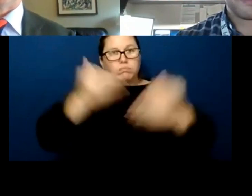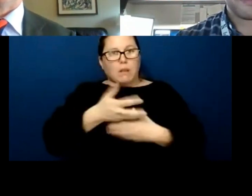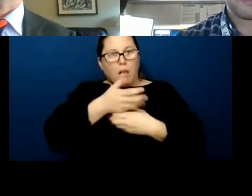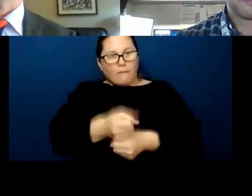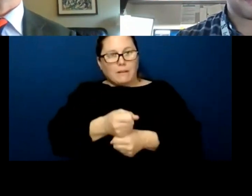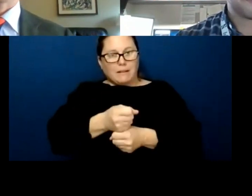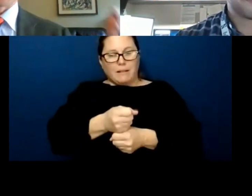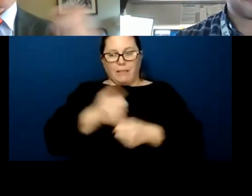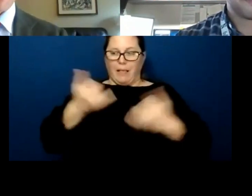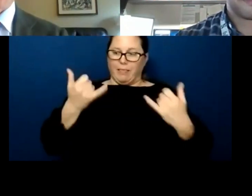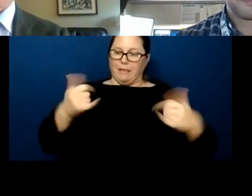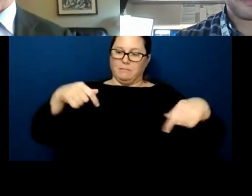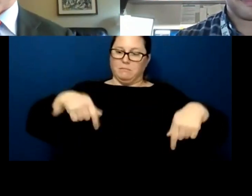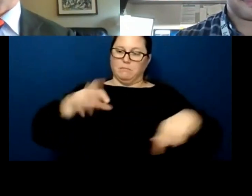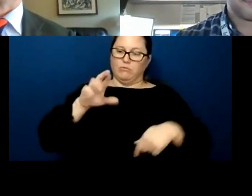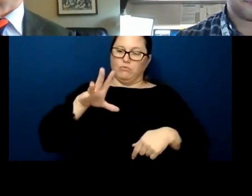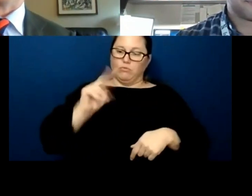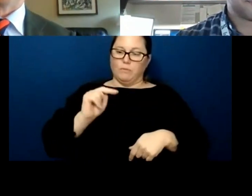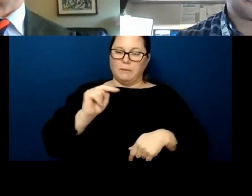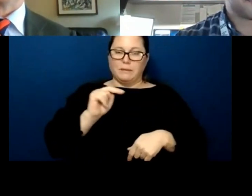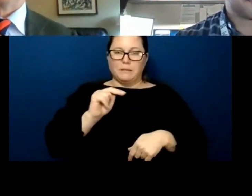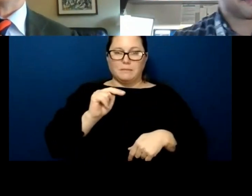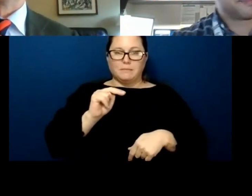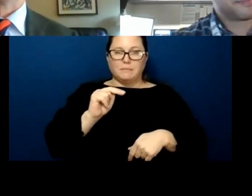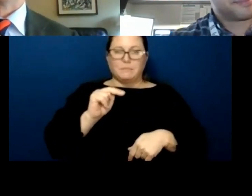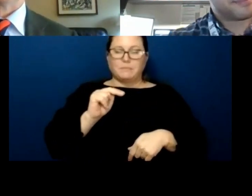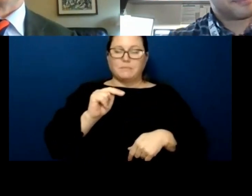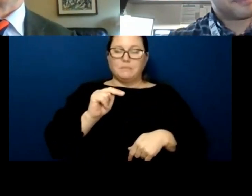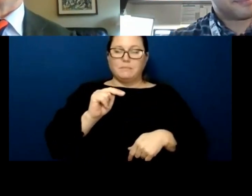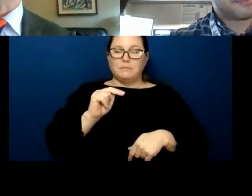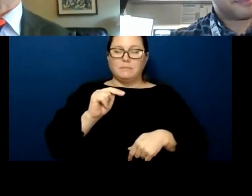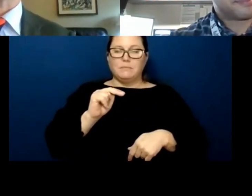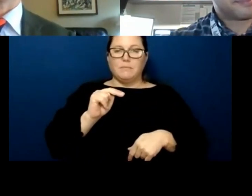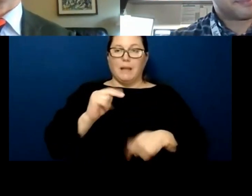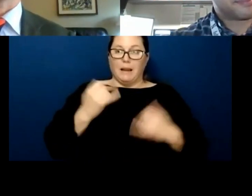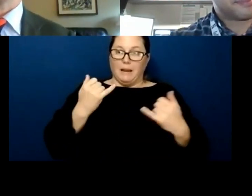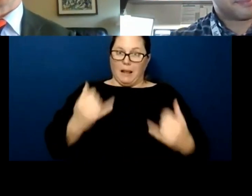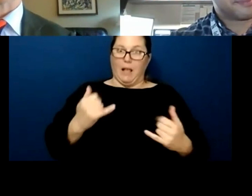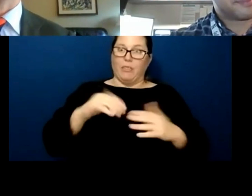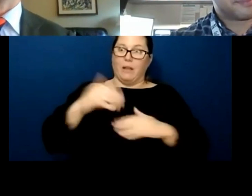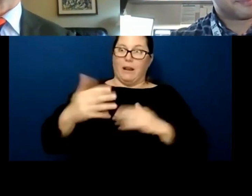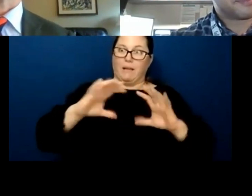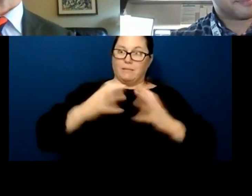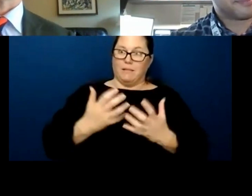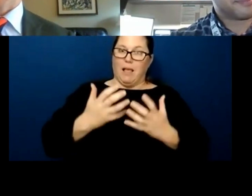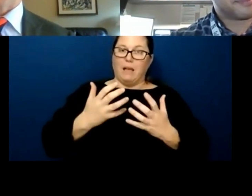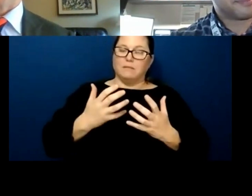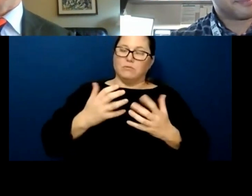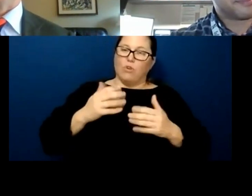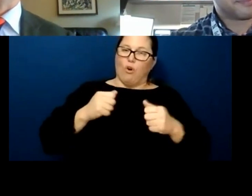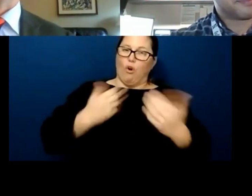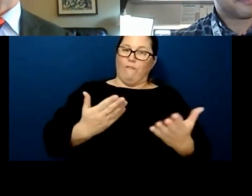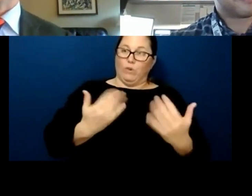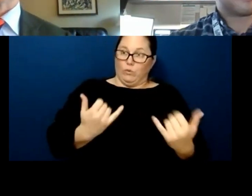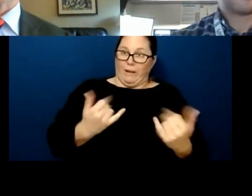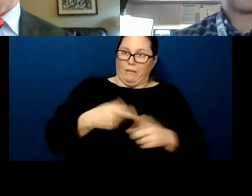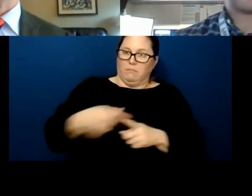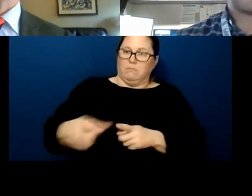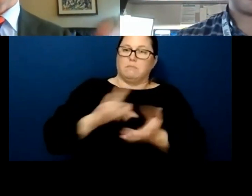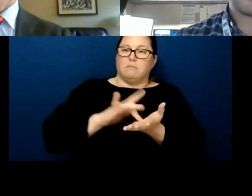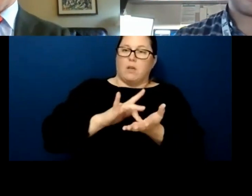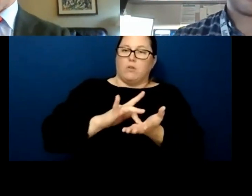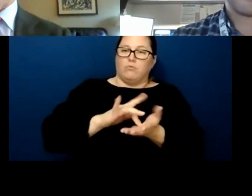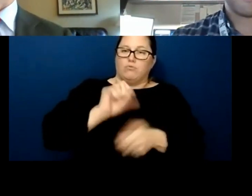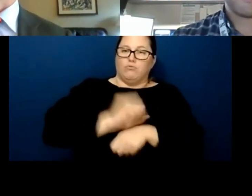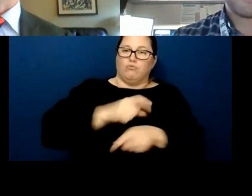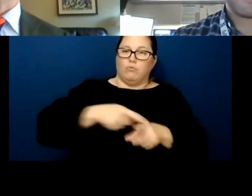all here today for our next installment in our virtual internship series, all about the world of medical careers. We have two great guests